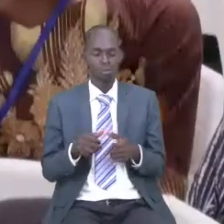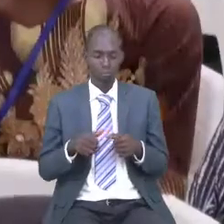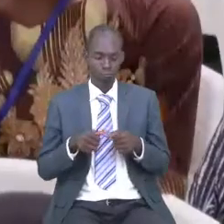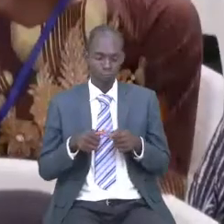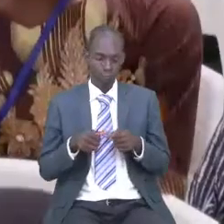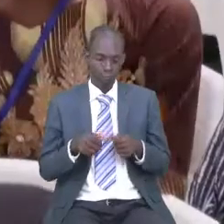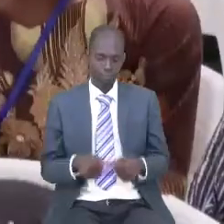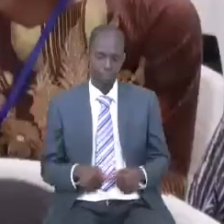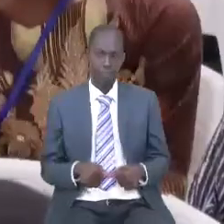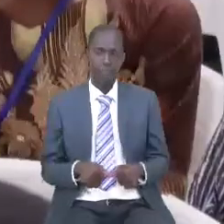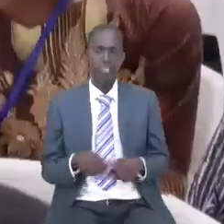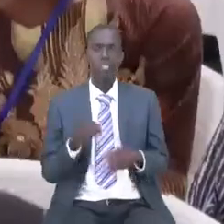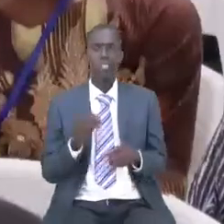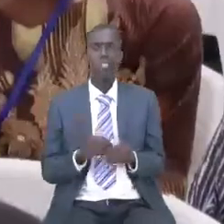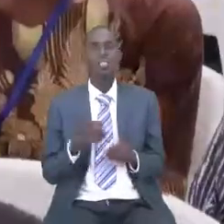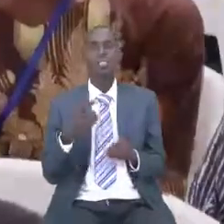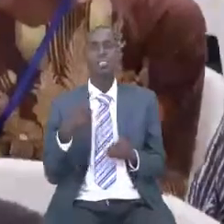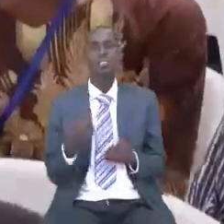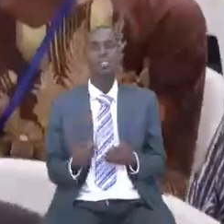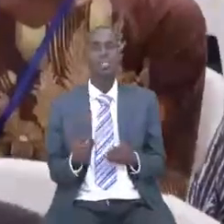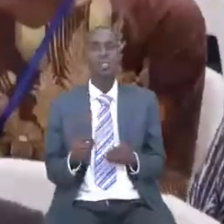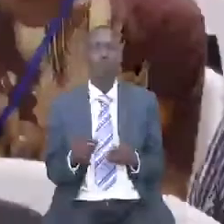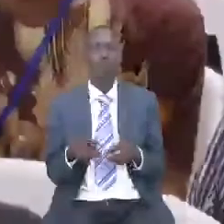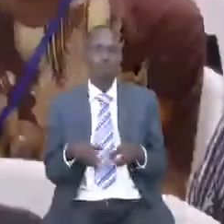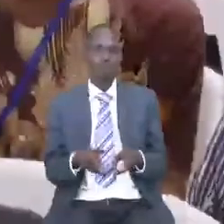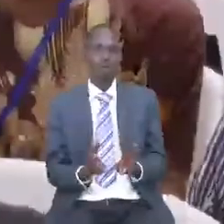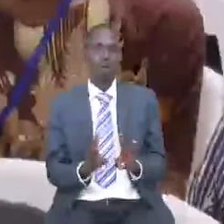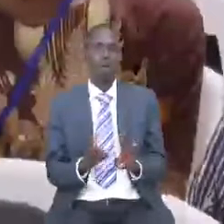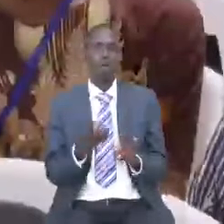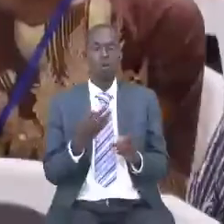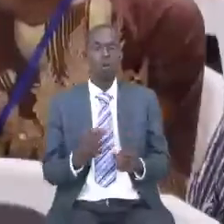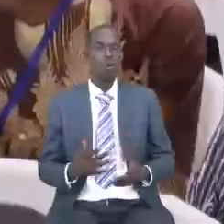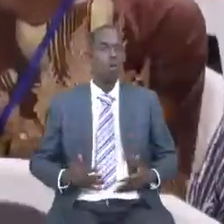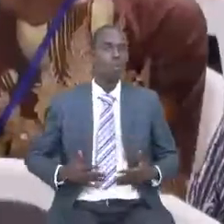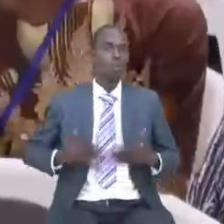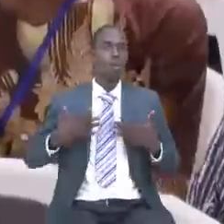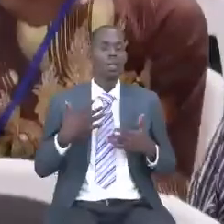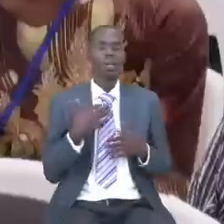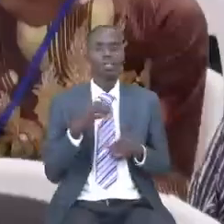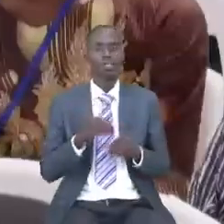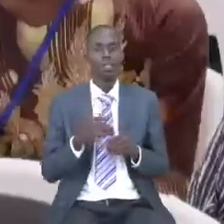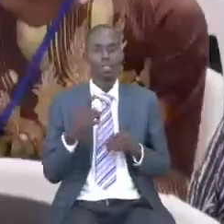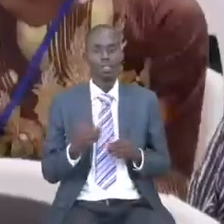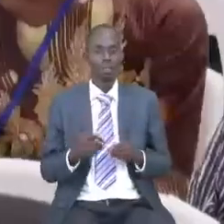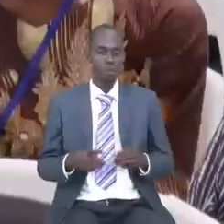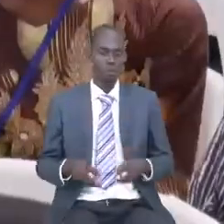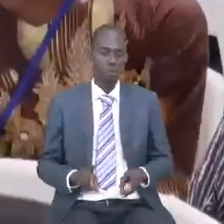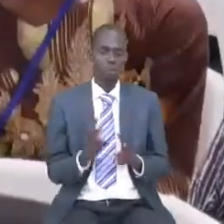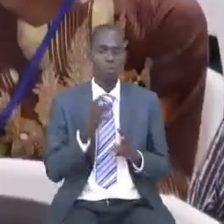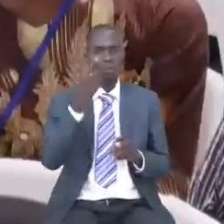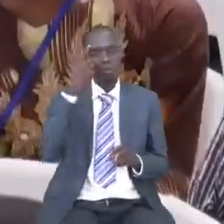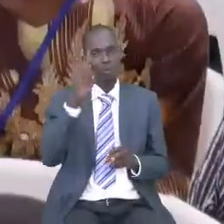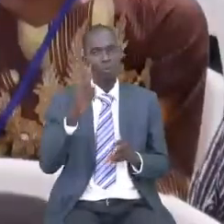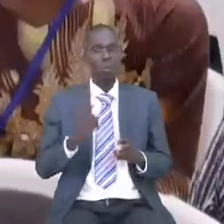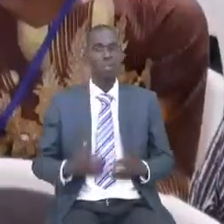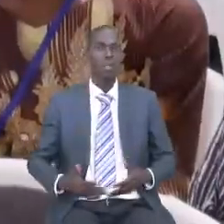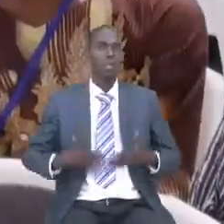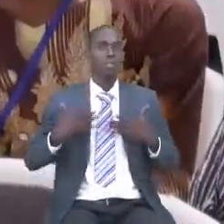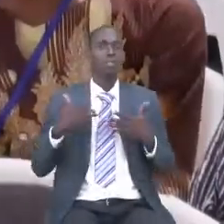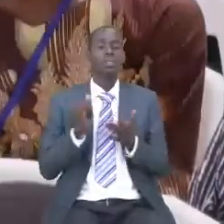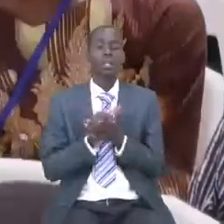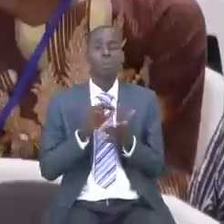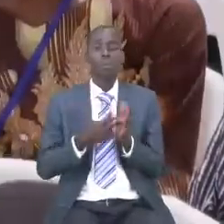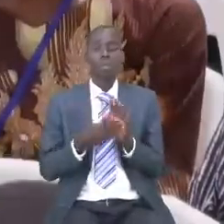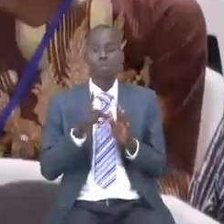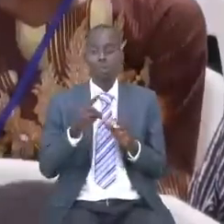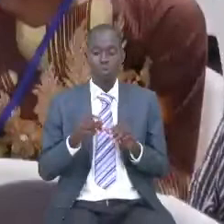the way of life and in the way for life. That is, you remain in